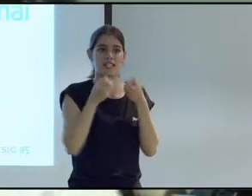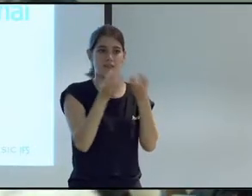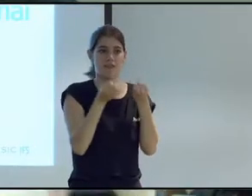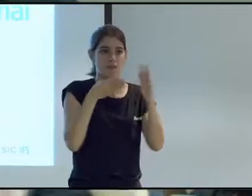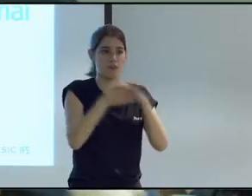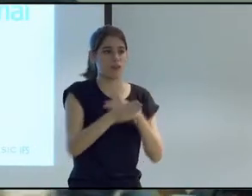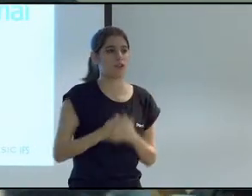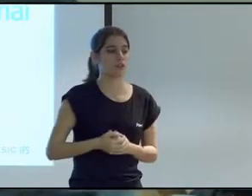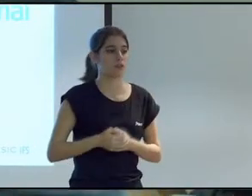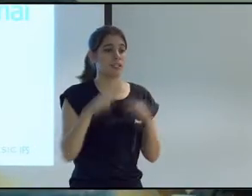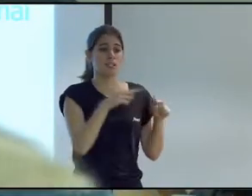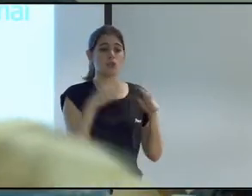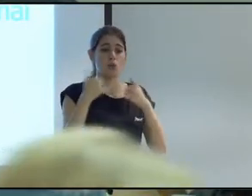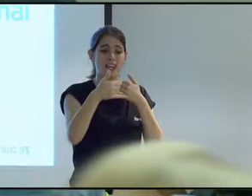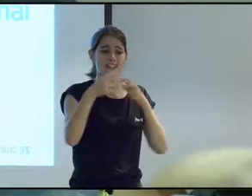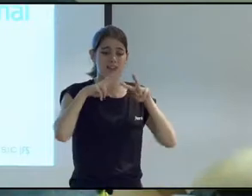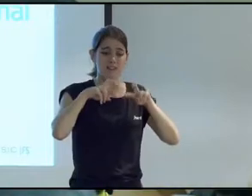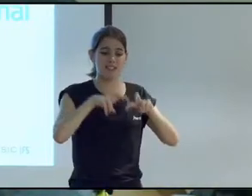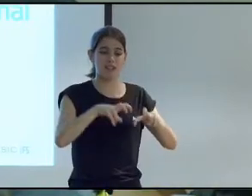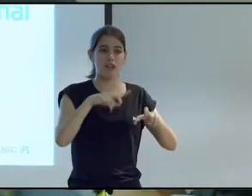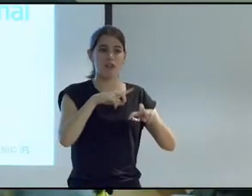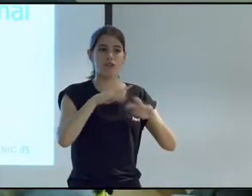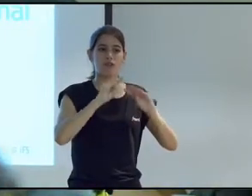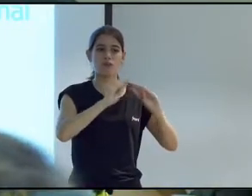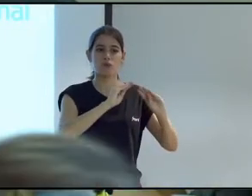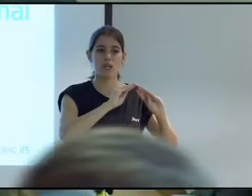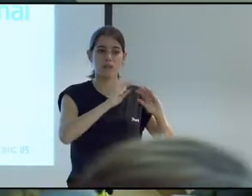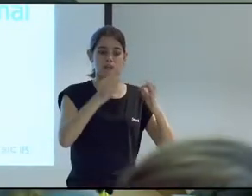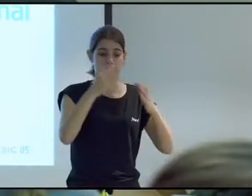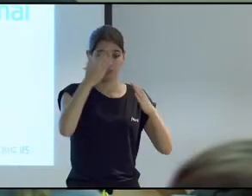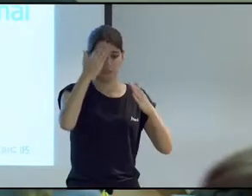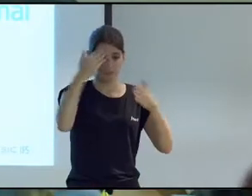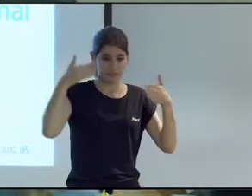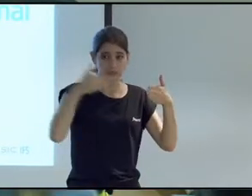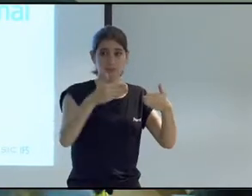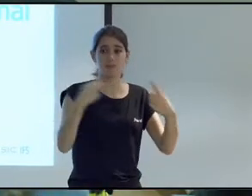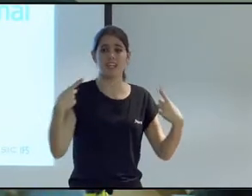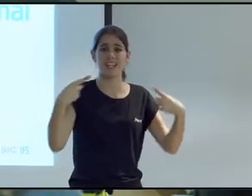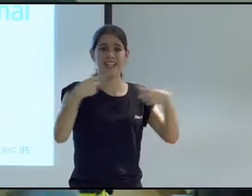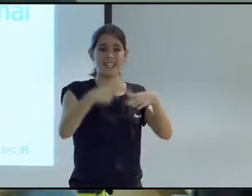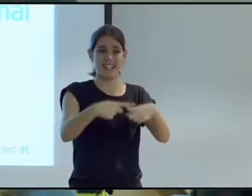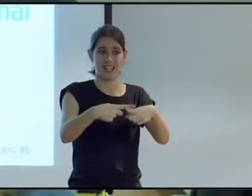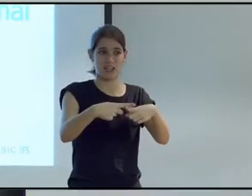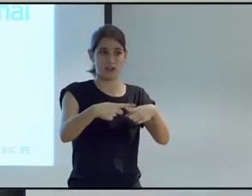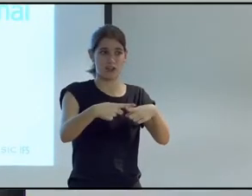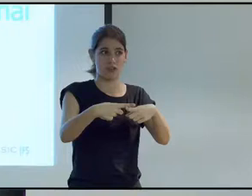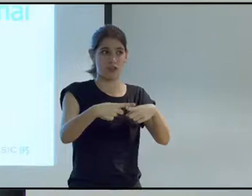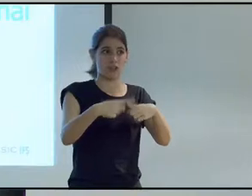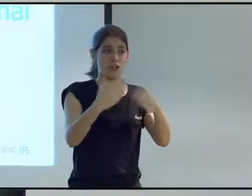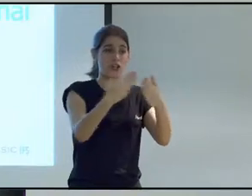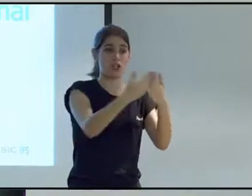access to information technologies, and his main work is focused on the intersection